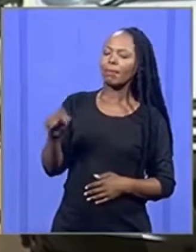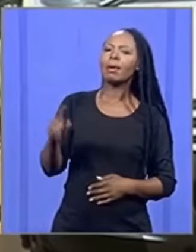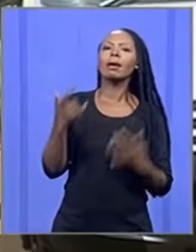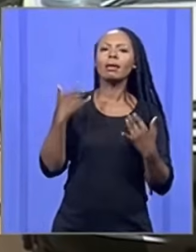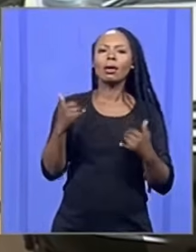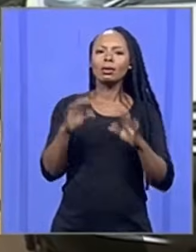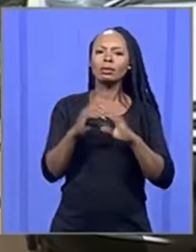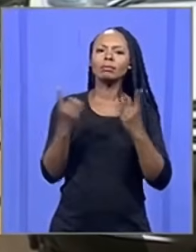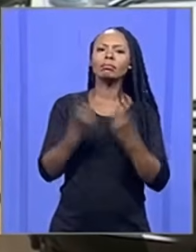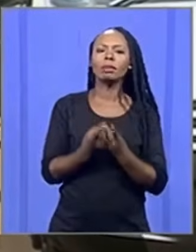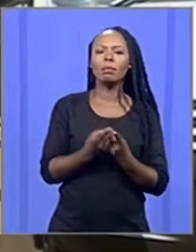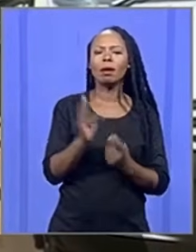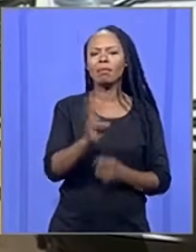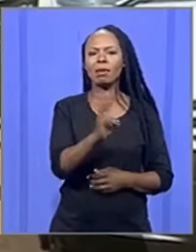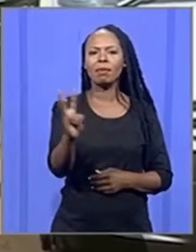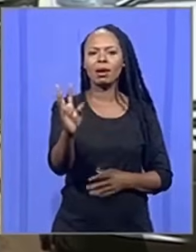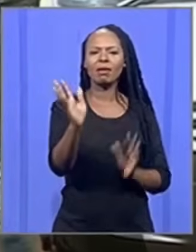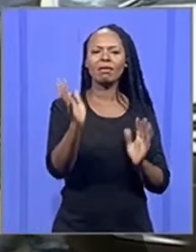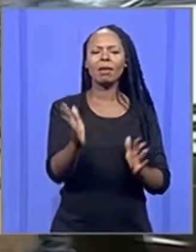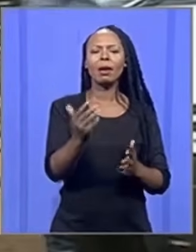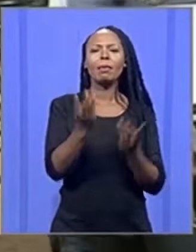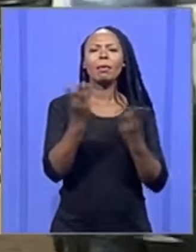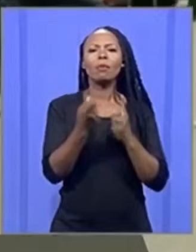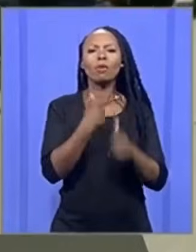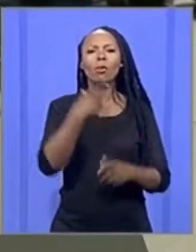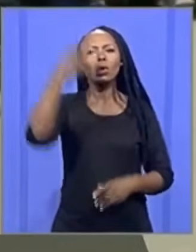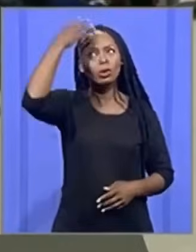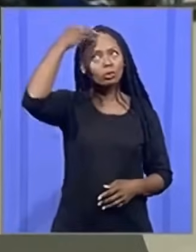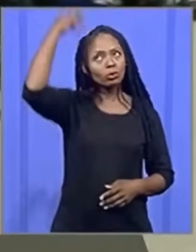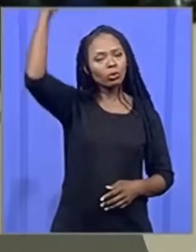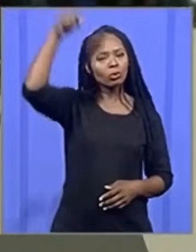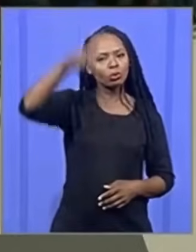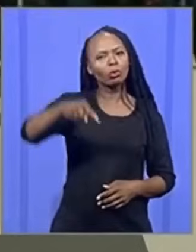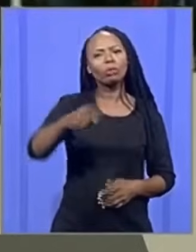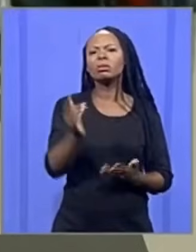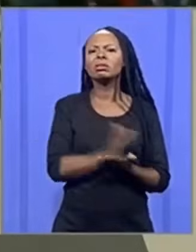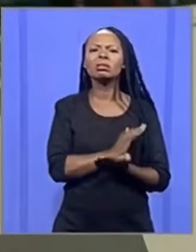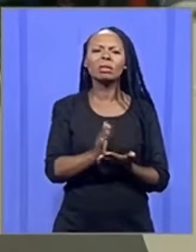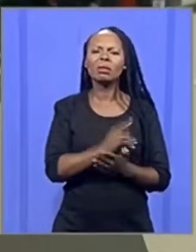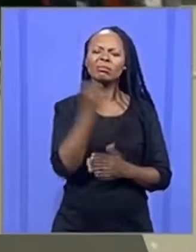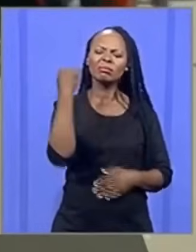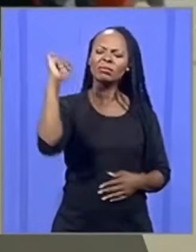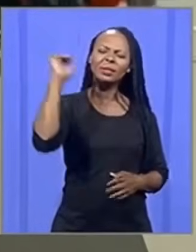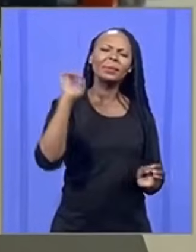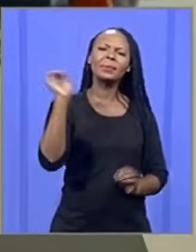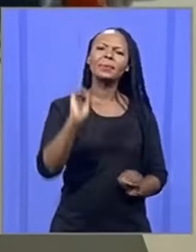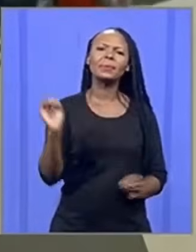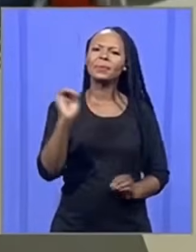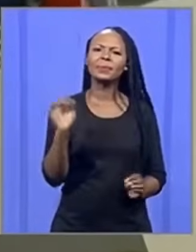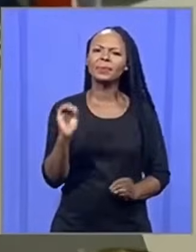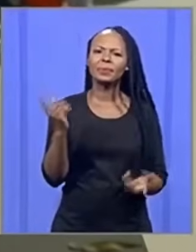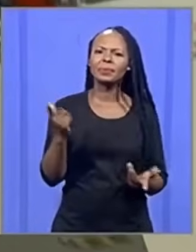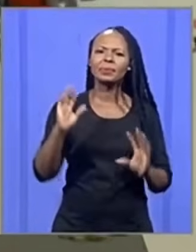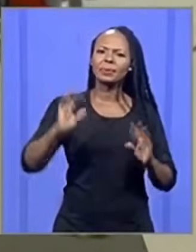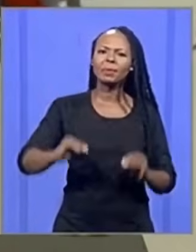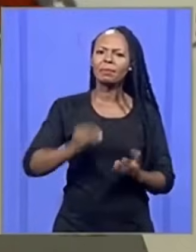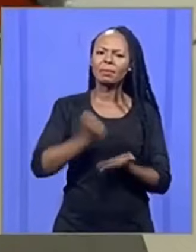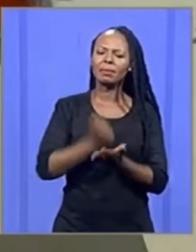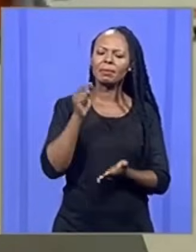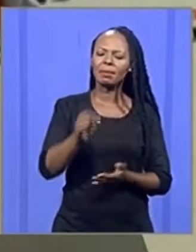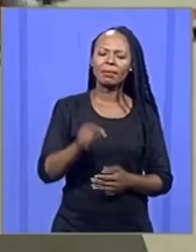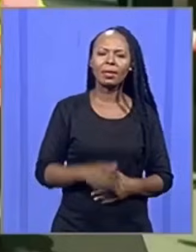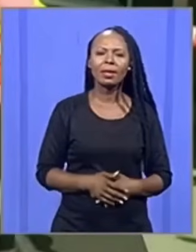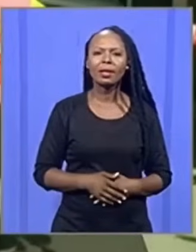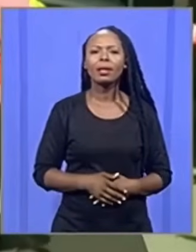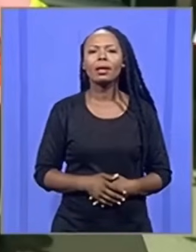momile molomo ka ga makwalotetla a baagi ba Lesotho ba ba sa bontsheng ba le kgatlhanong le go fedisiwa ga one.